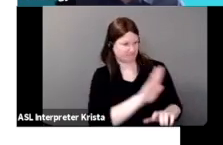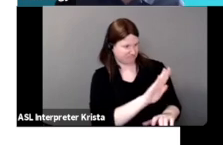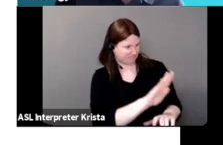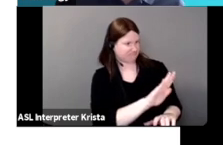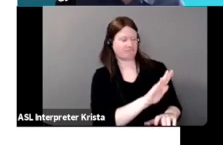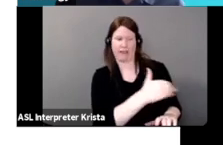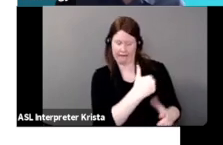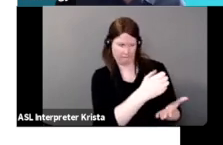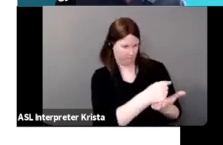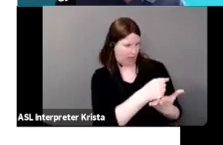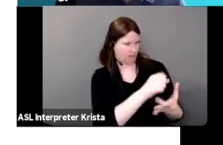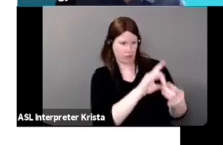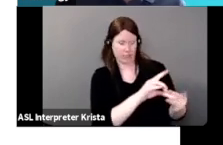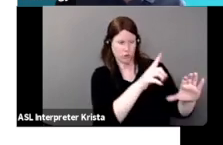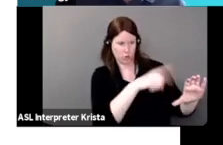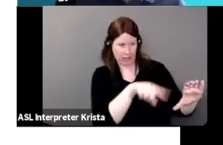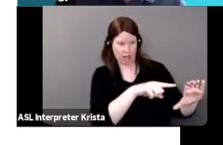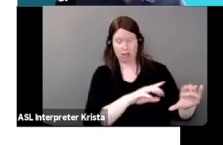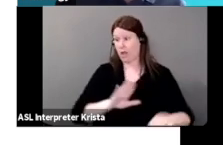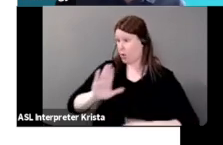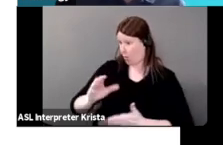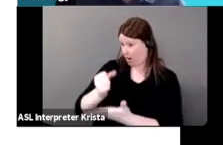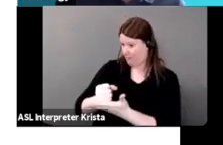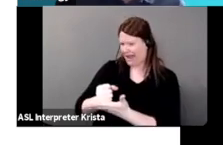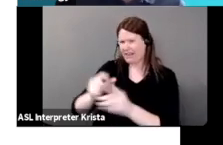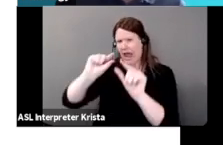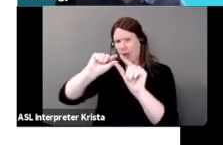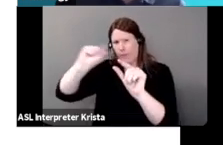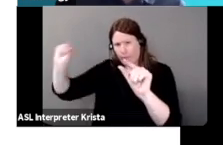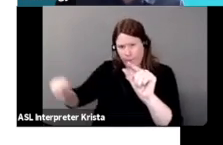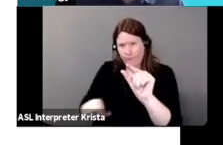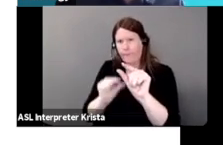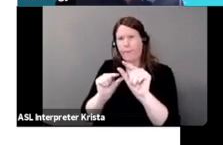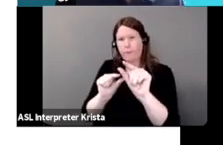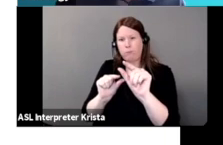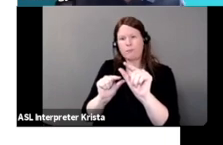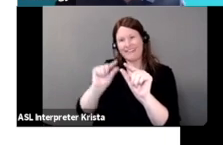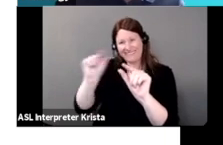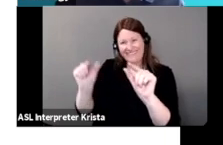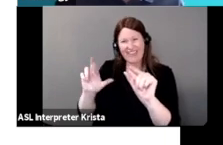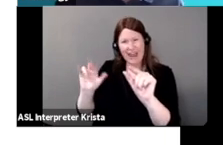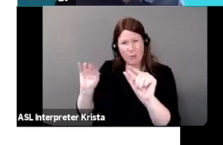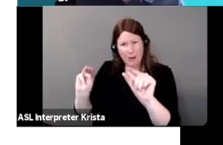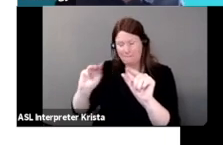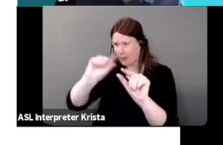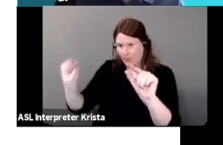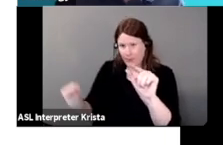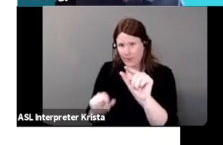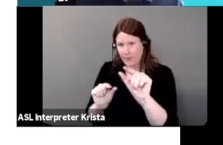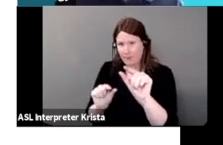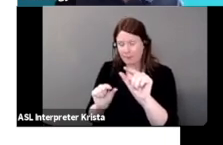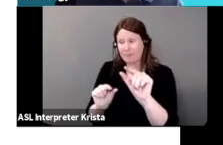of the wheel, well, you can't necessarily make a wheel with your special